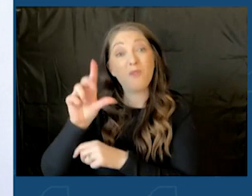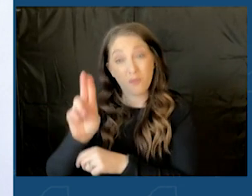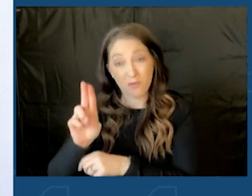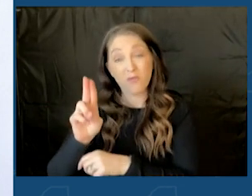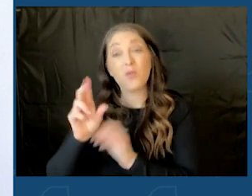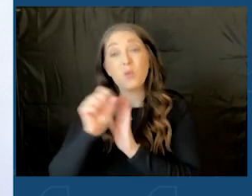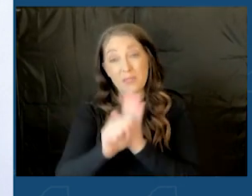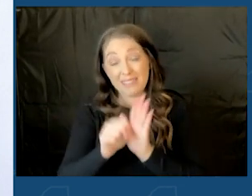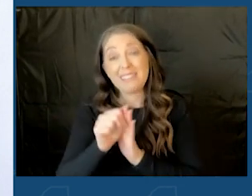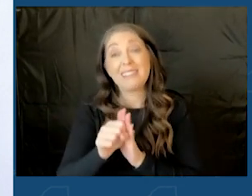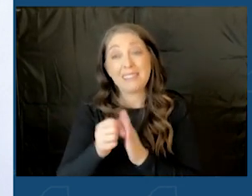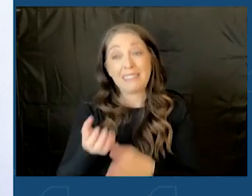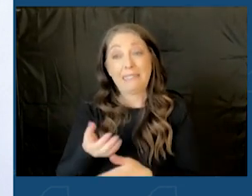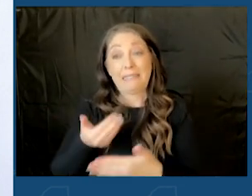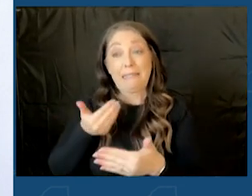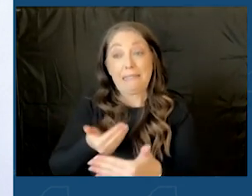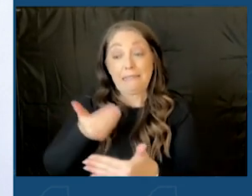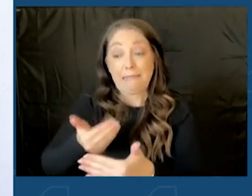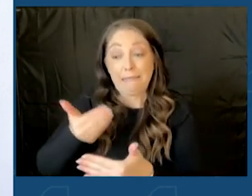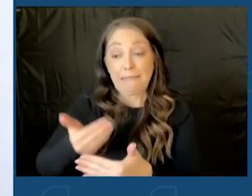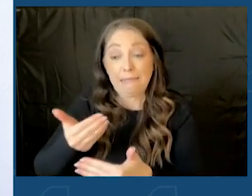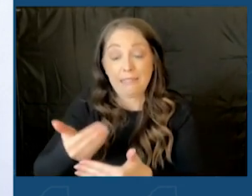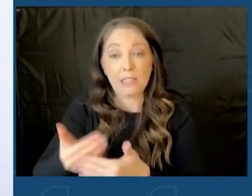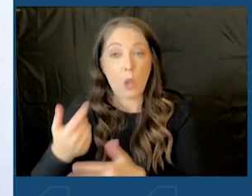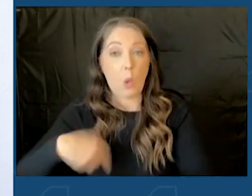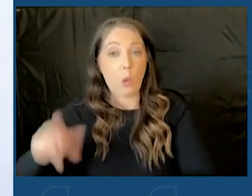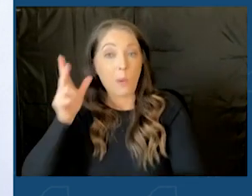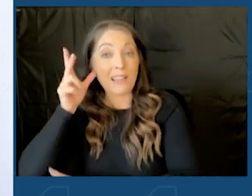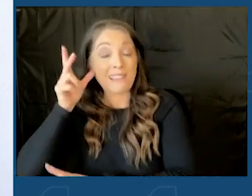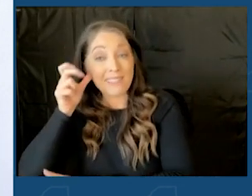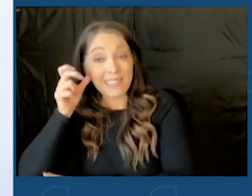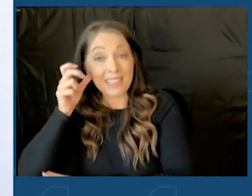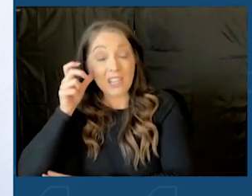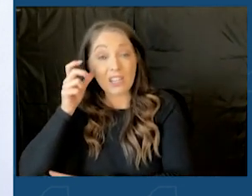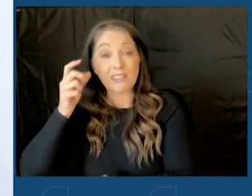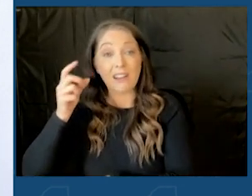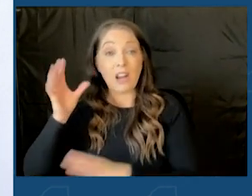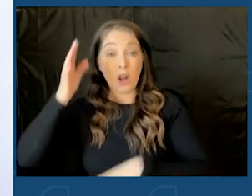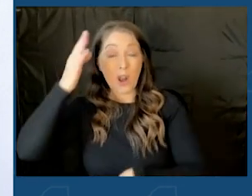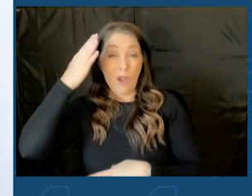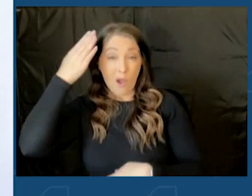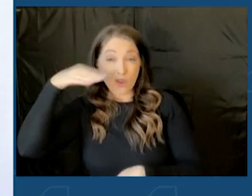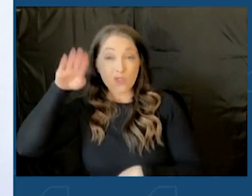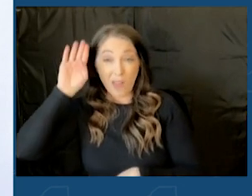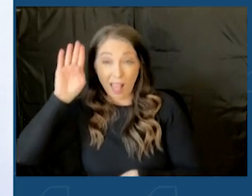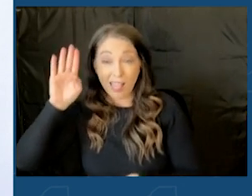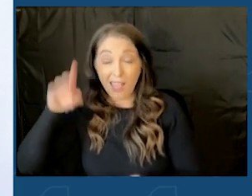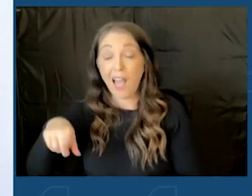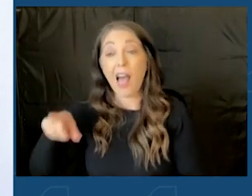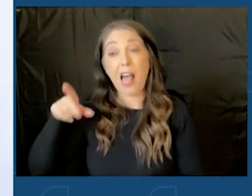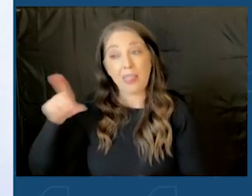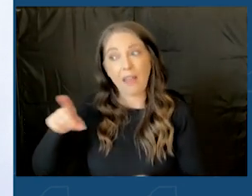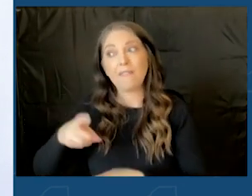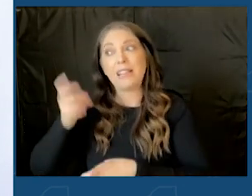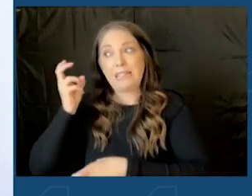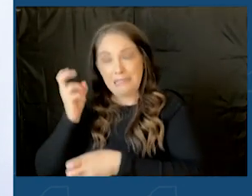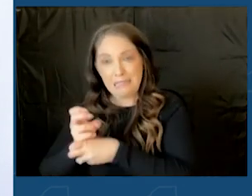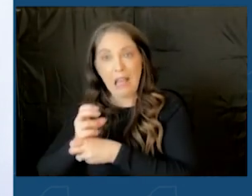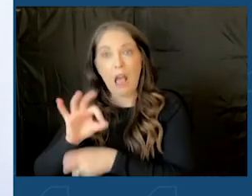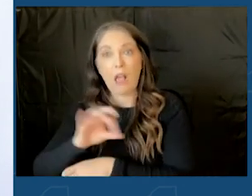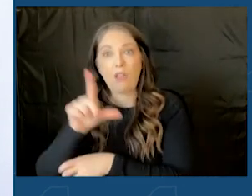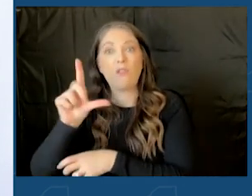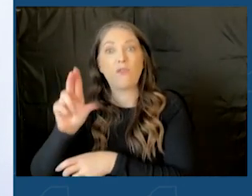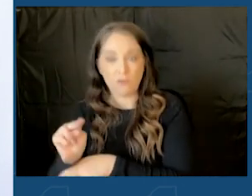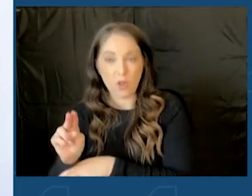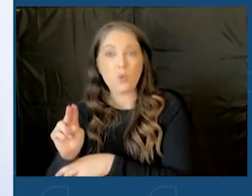from the Southern Hemisphere and Australia that they've had a difficult flu season, so remember to get your flu shot as well. On